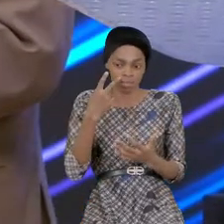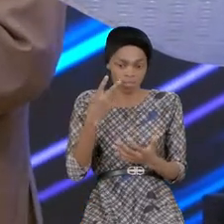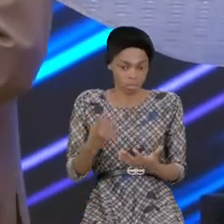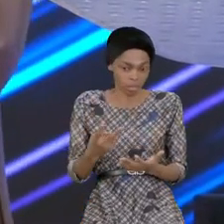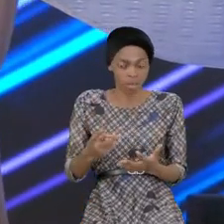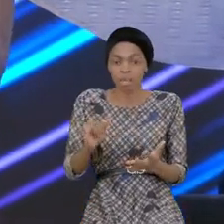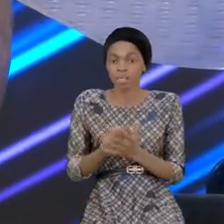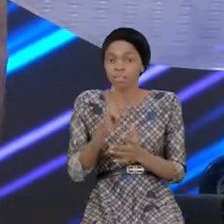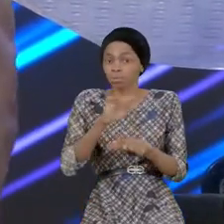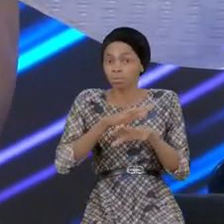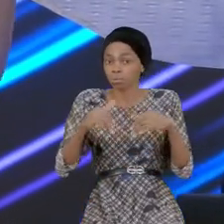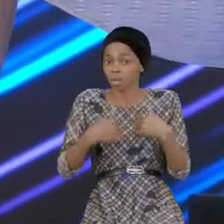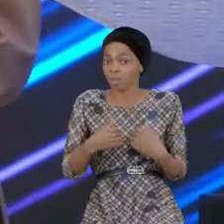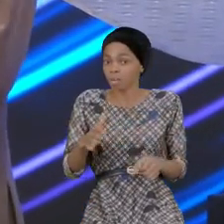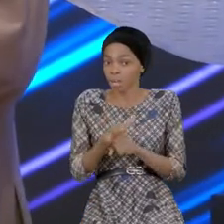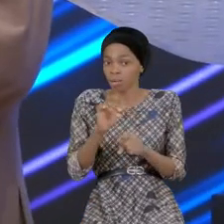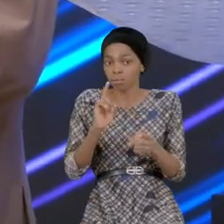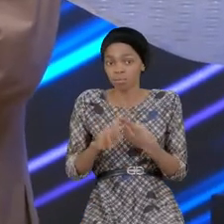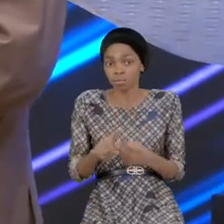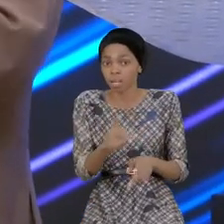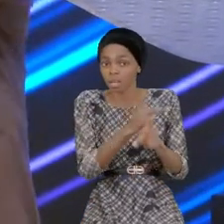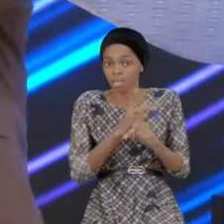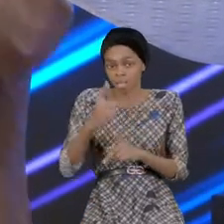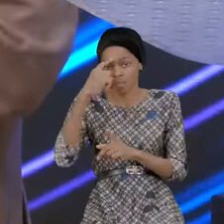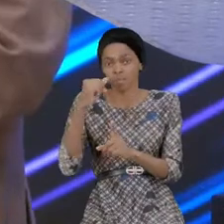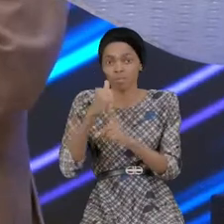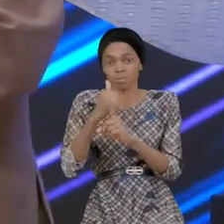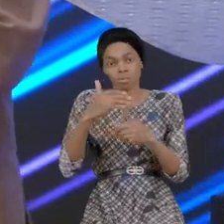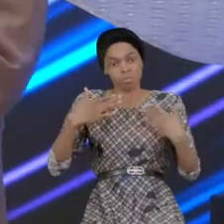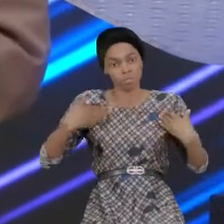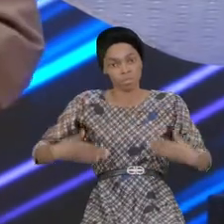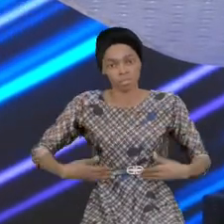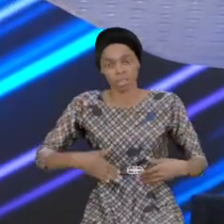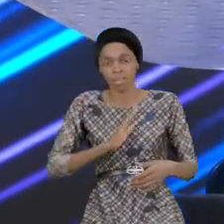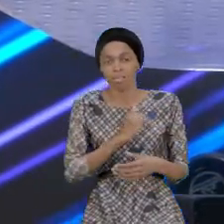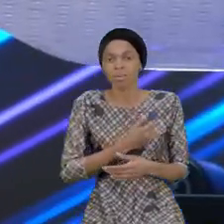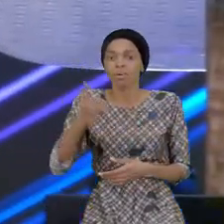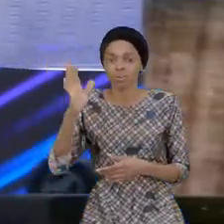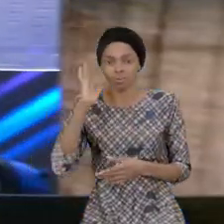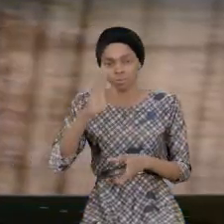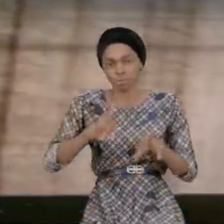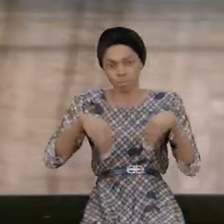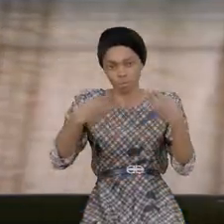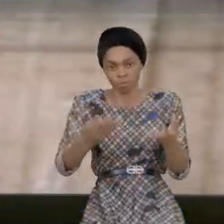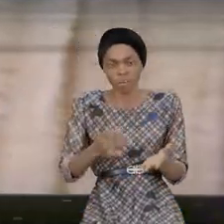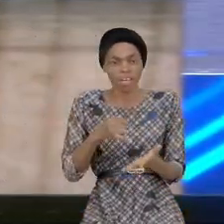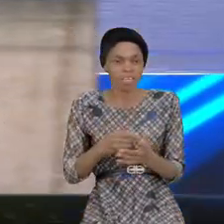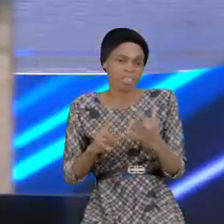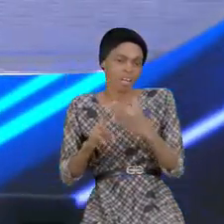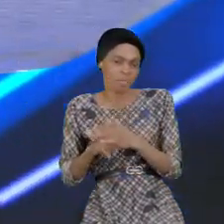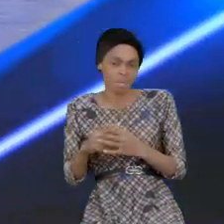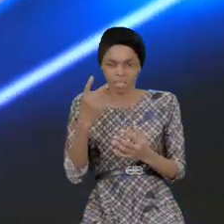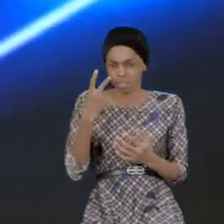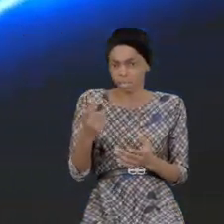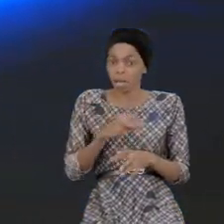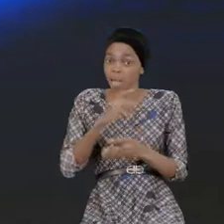have enough to take care of body and soul. He'll provide. It appears that all things around